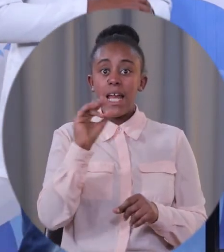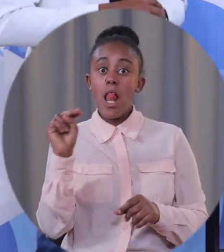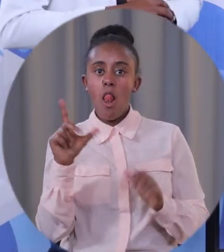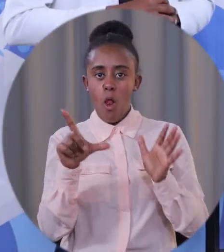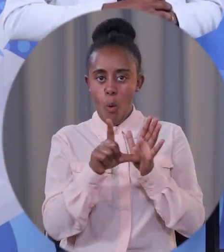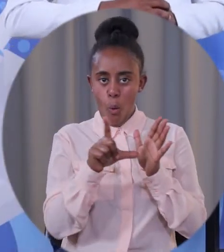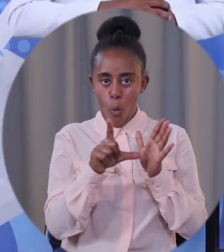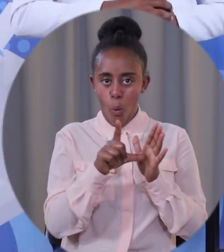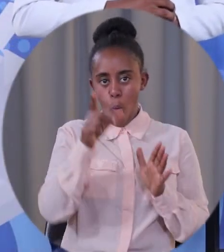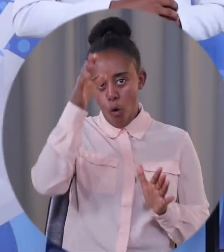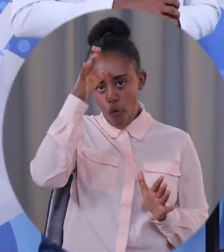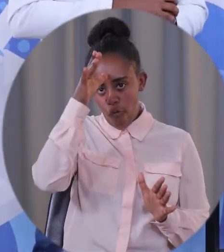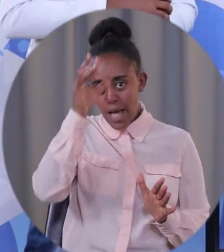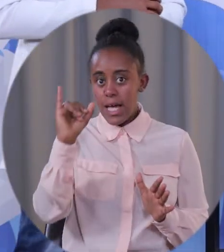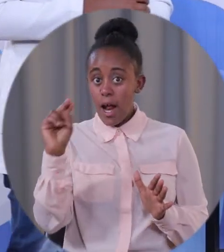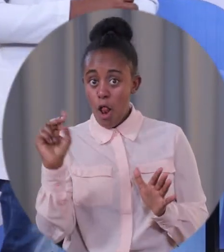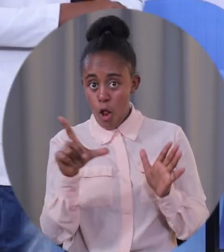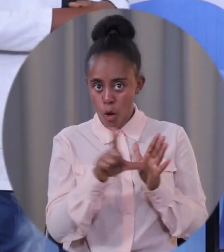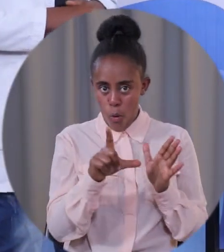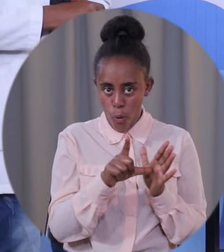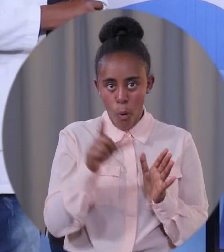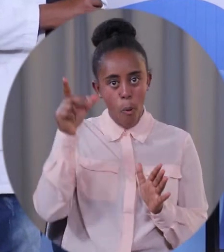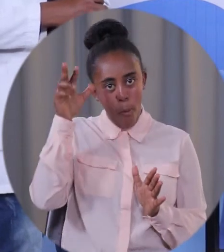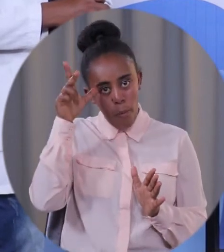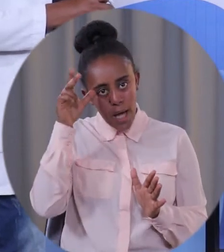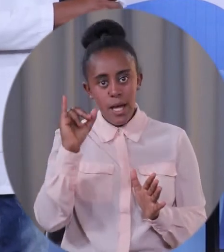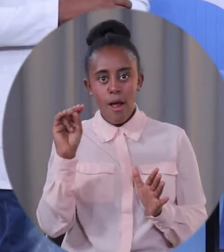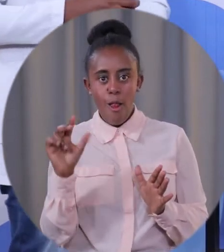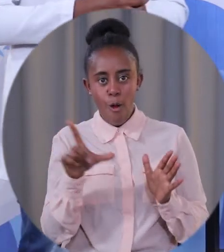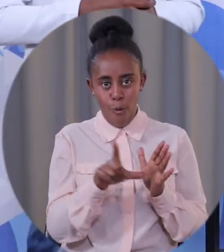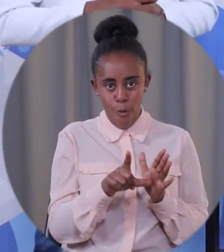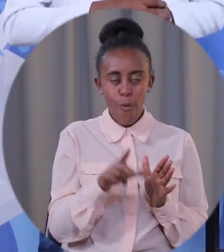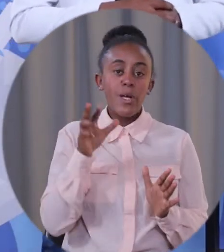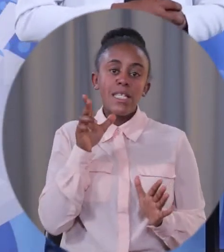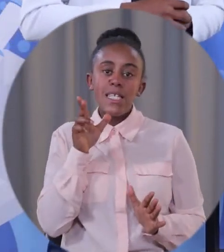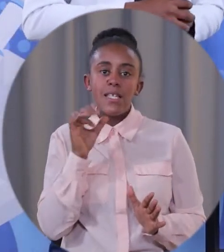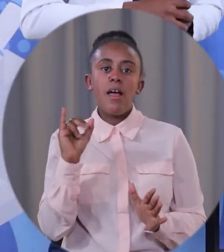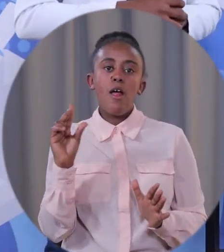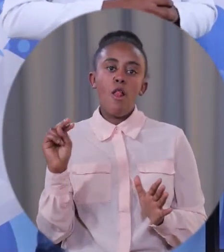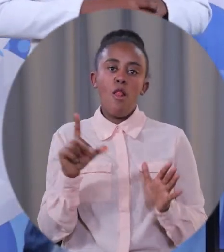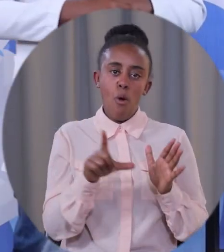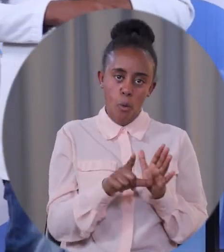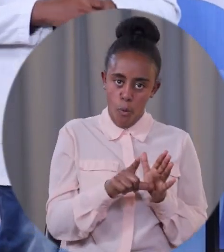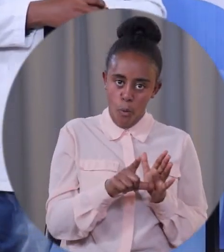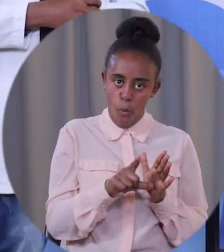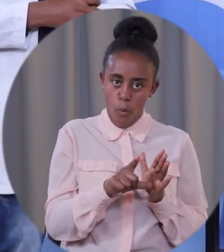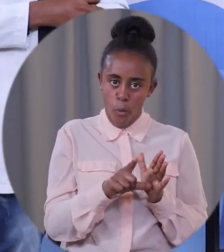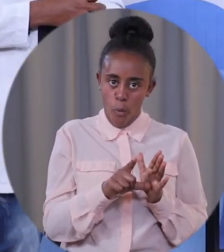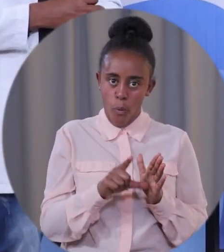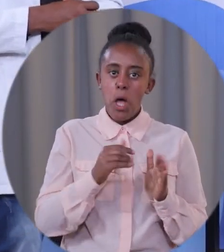mother-in-law, father-in-law, brother-in-law, sister-in-law,